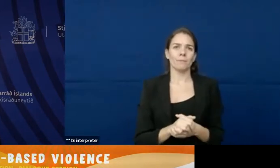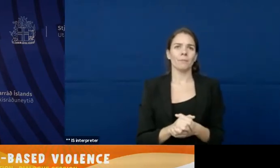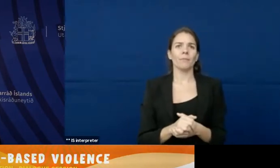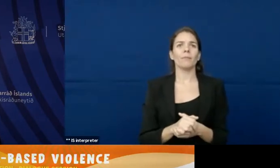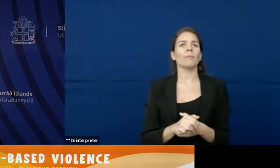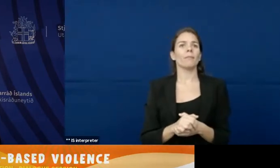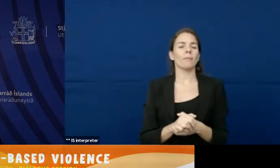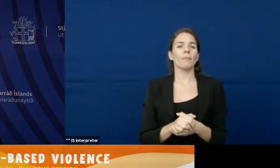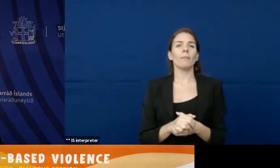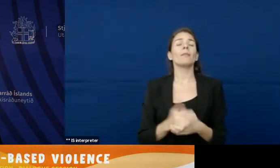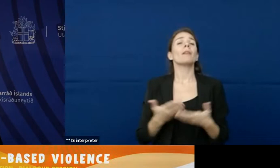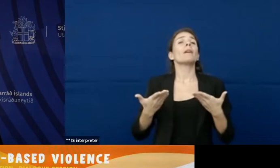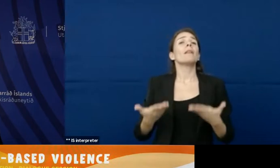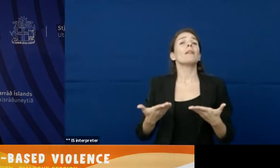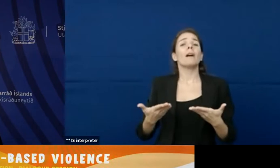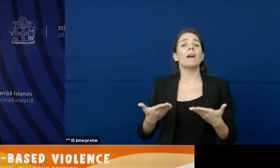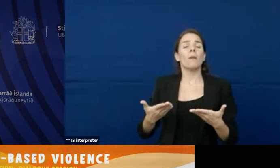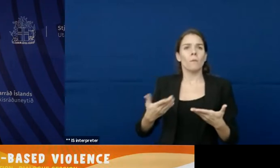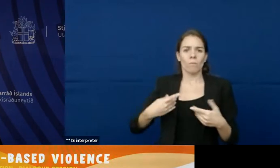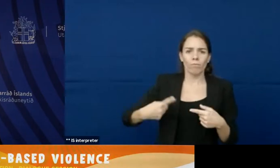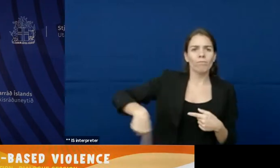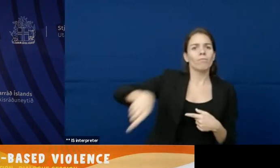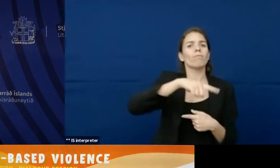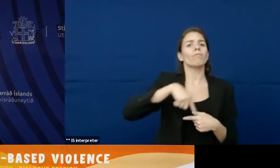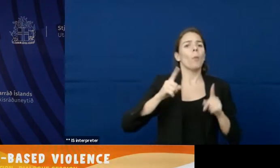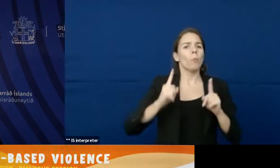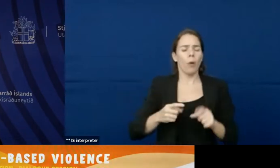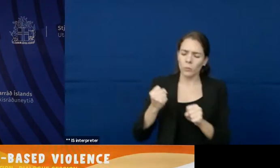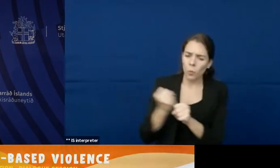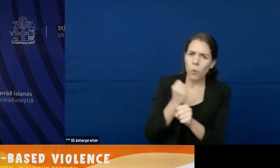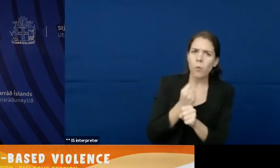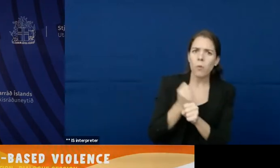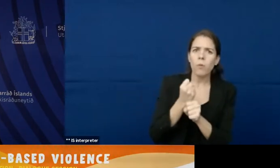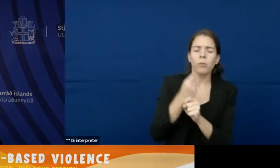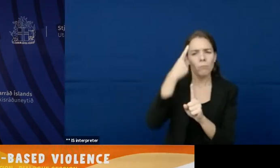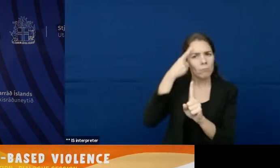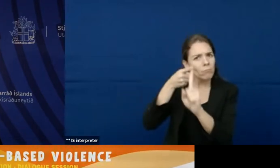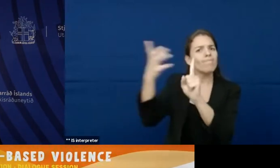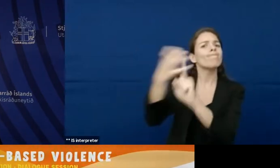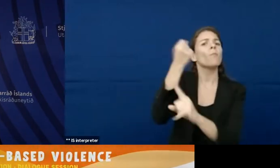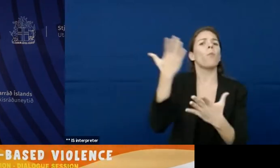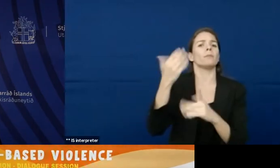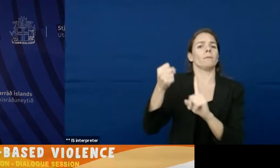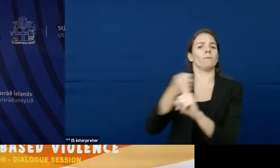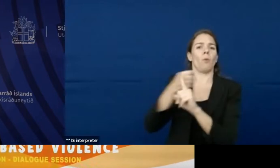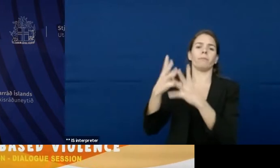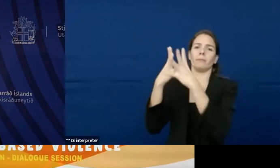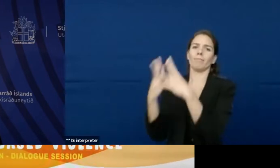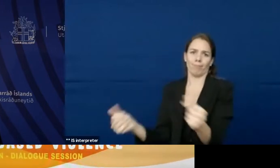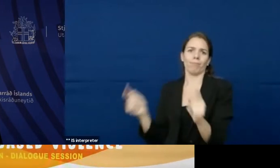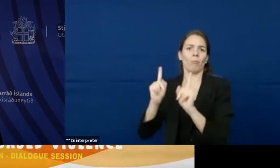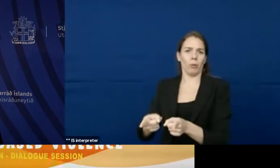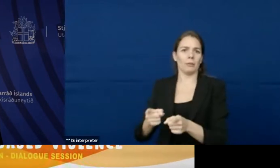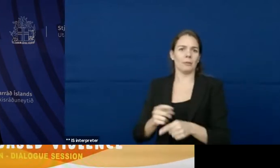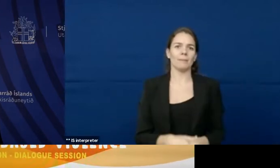about. With the SDGs, world leaders agreed on the urgent need to eliminate